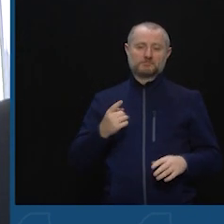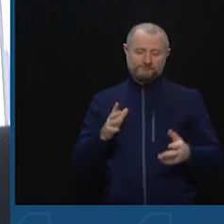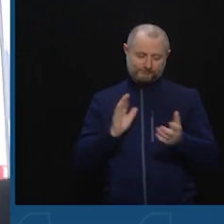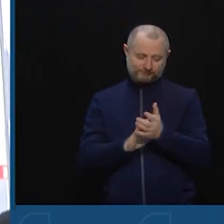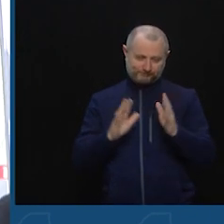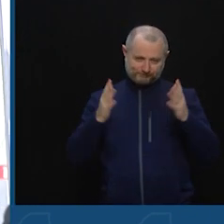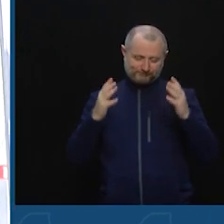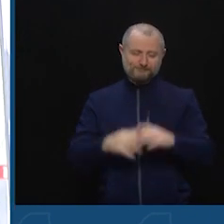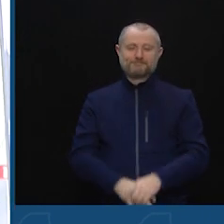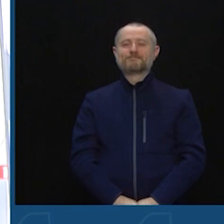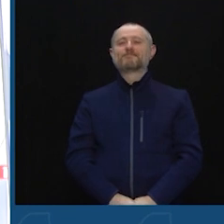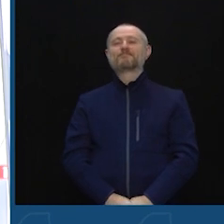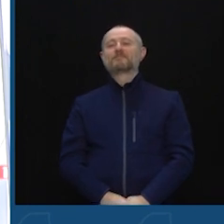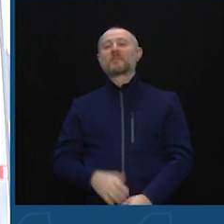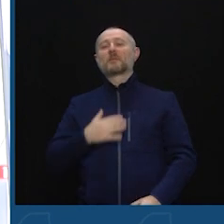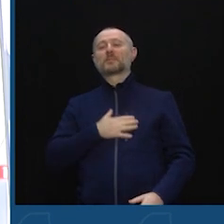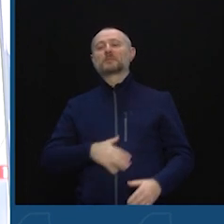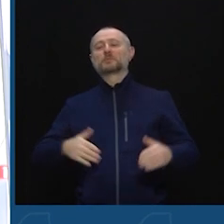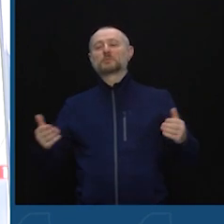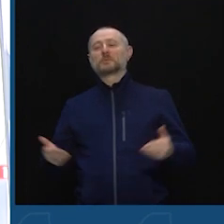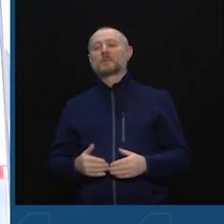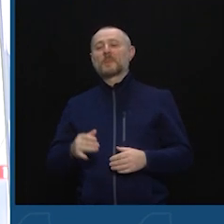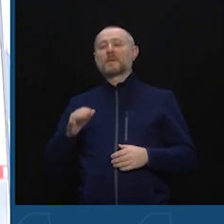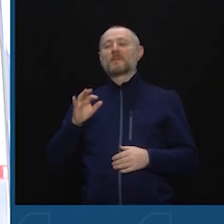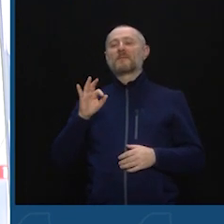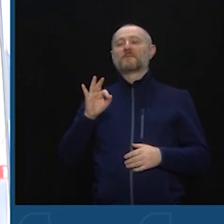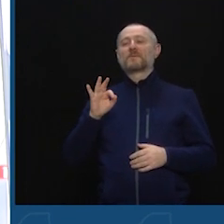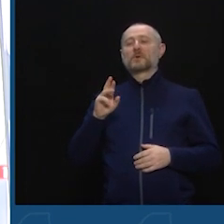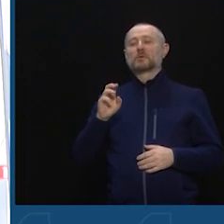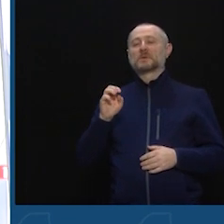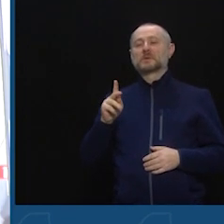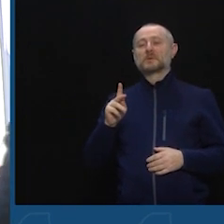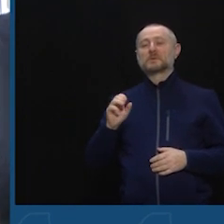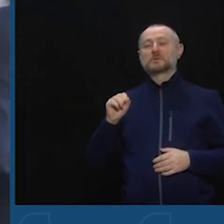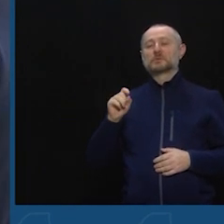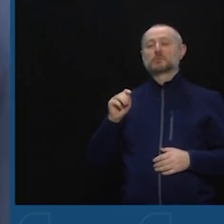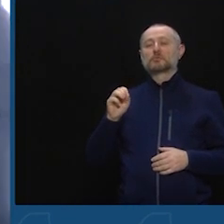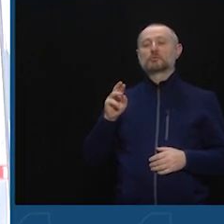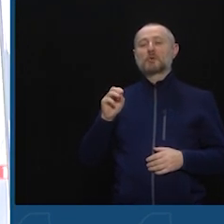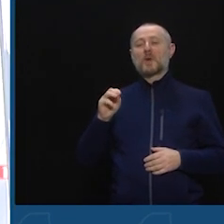Please welcome to the podium, Frank Scremin.